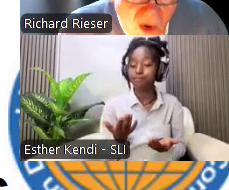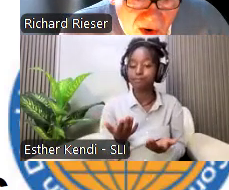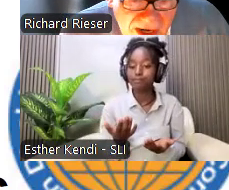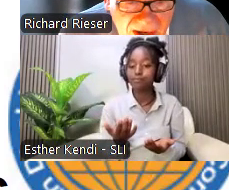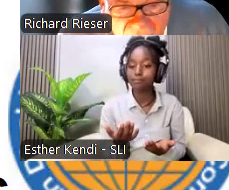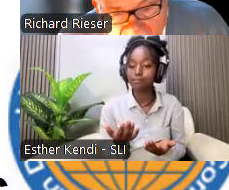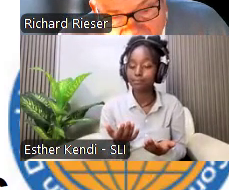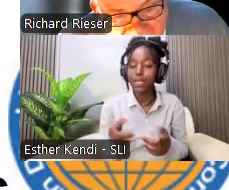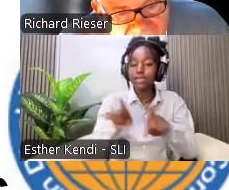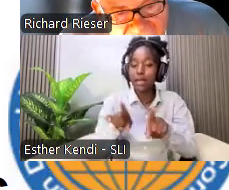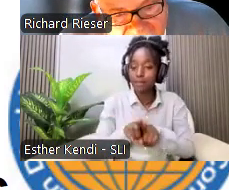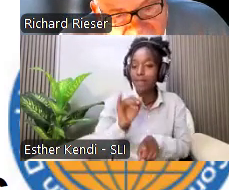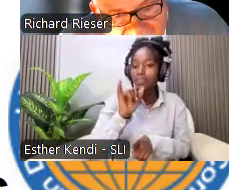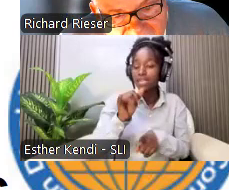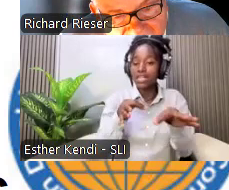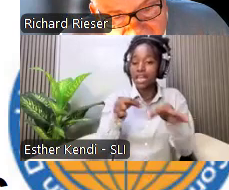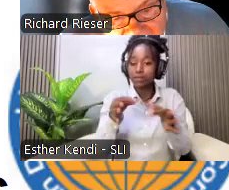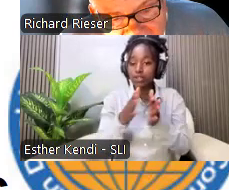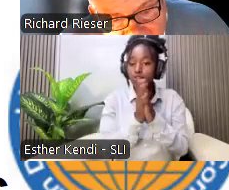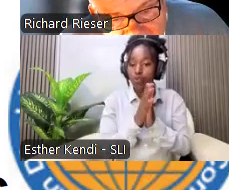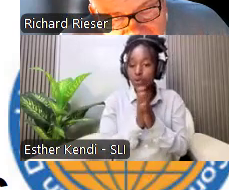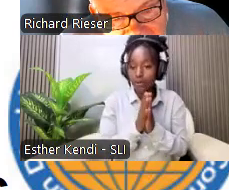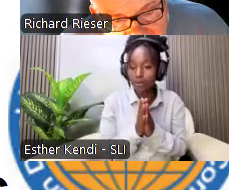the story of the